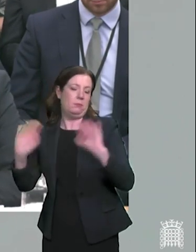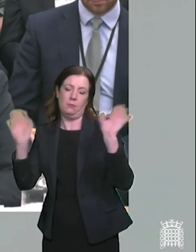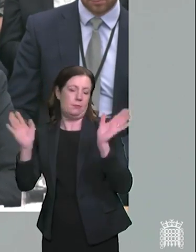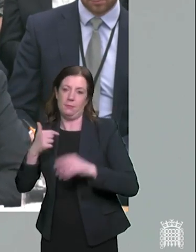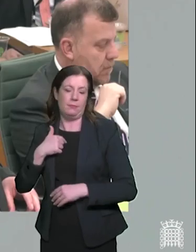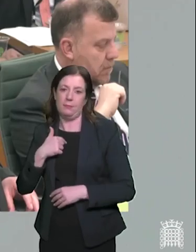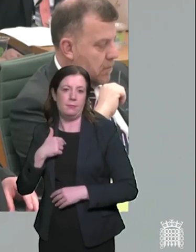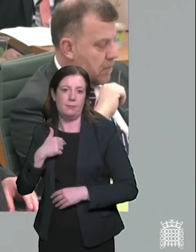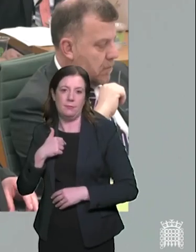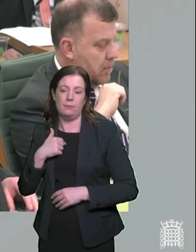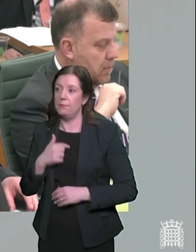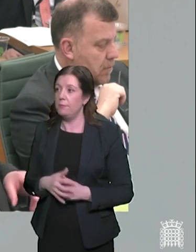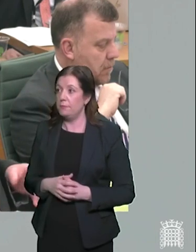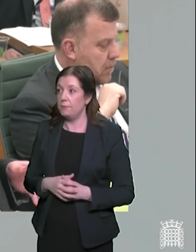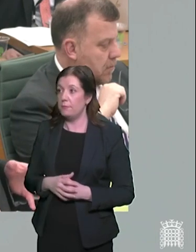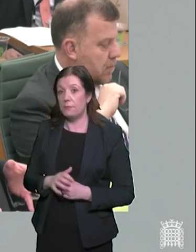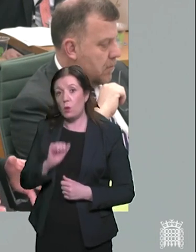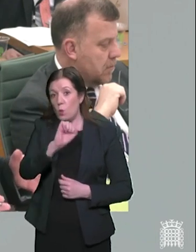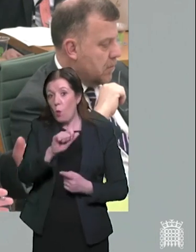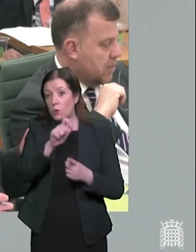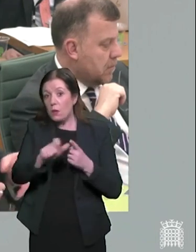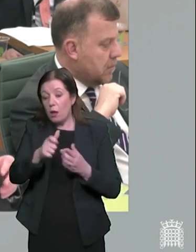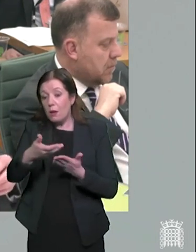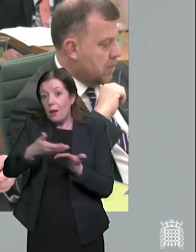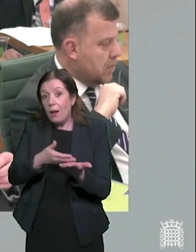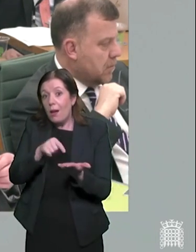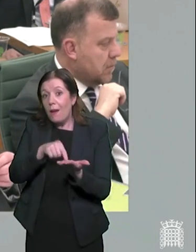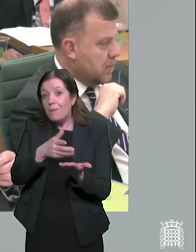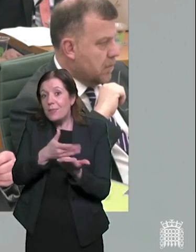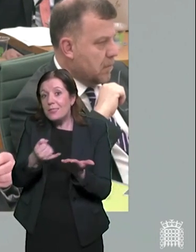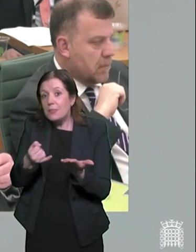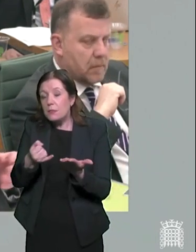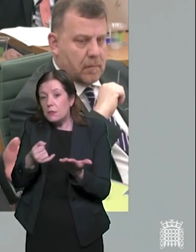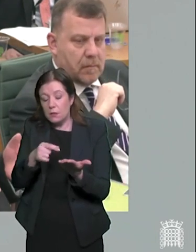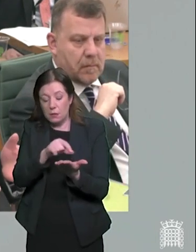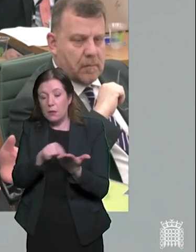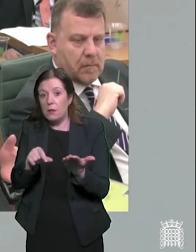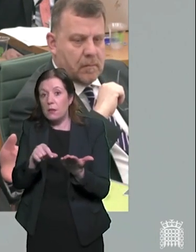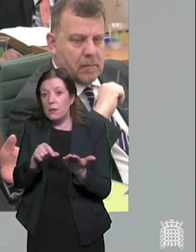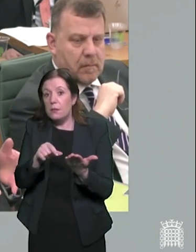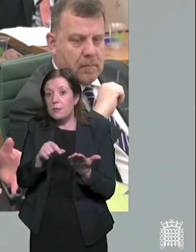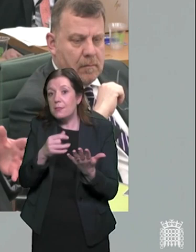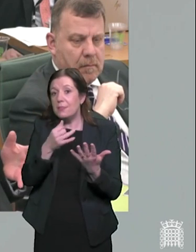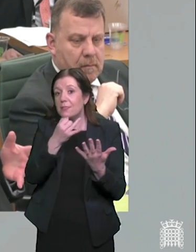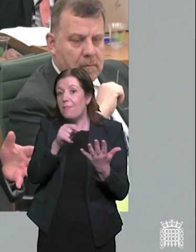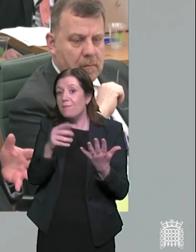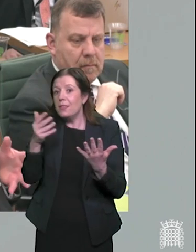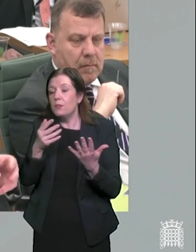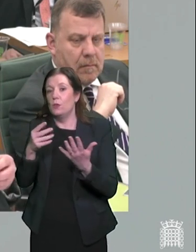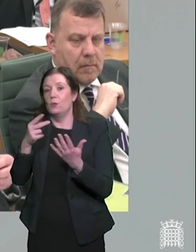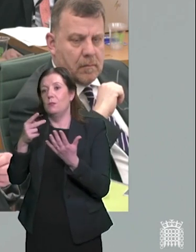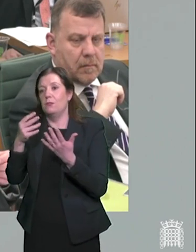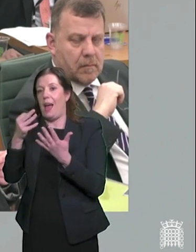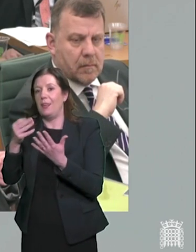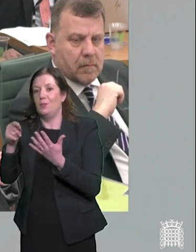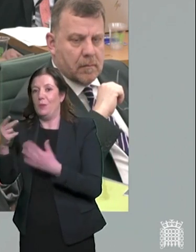Okay. Your official diary on page 56 of the evidence bundle shows a gap between the hours of 1917 and 2024,